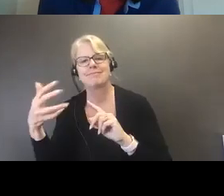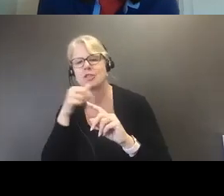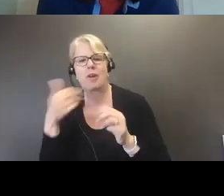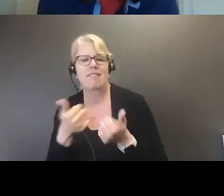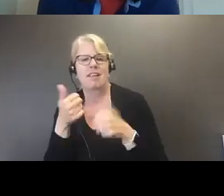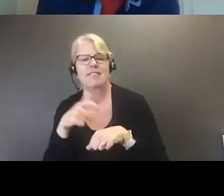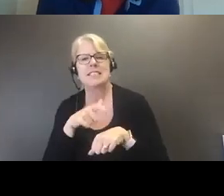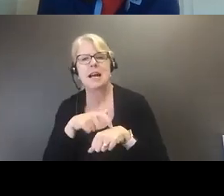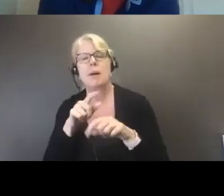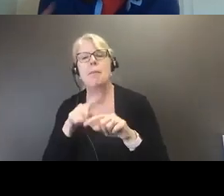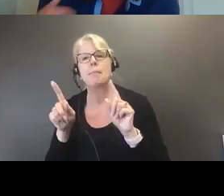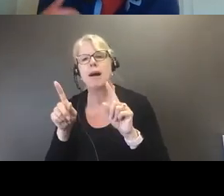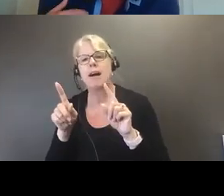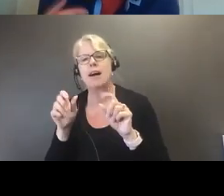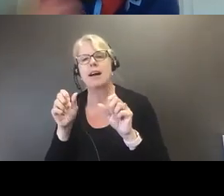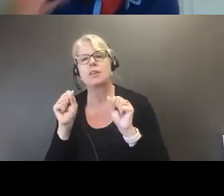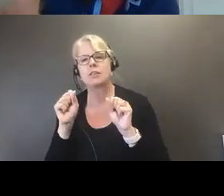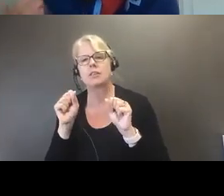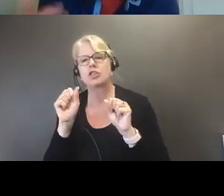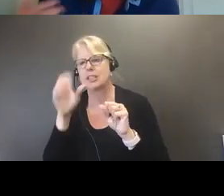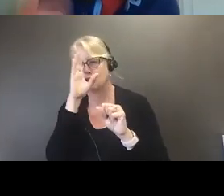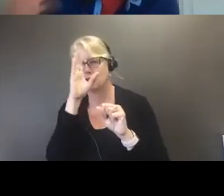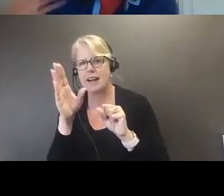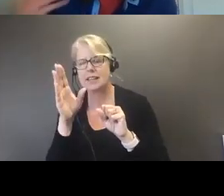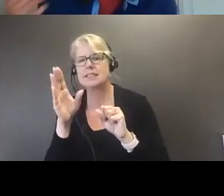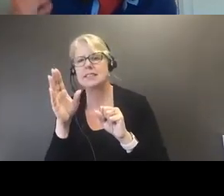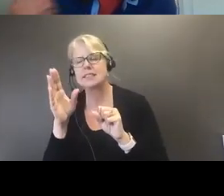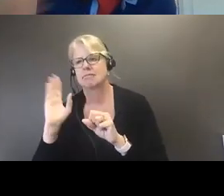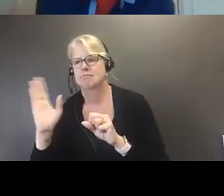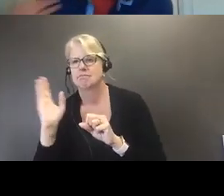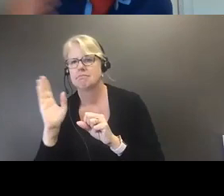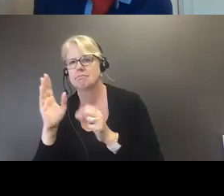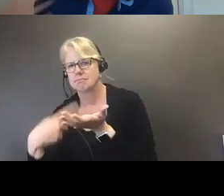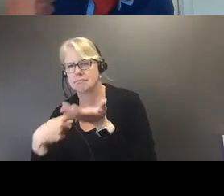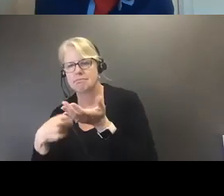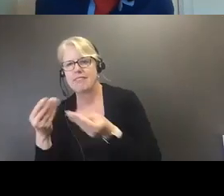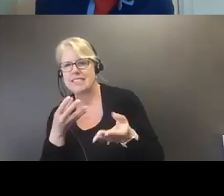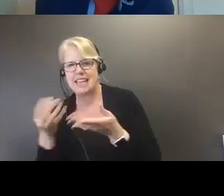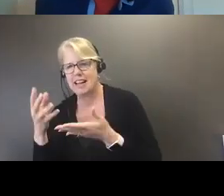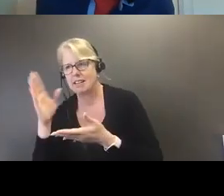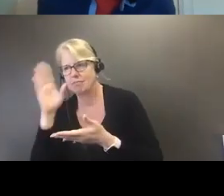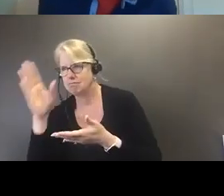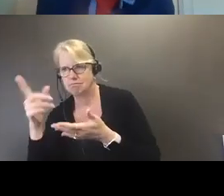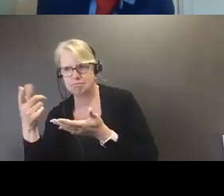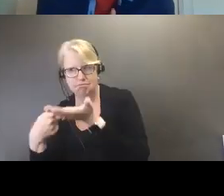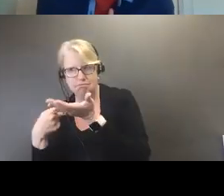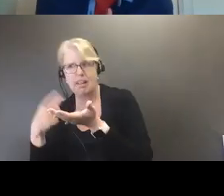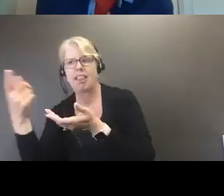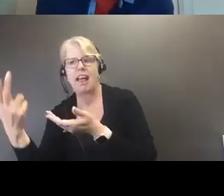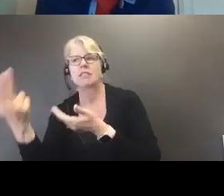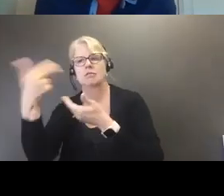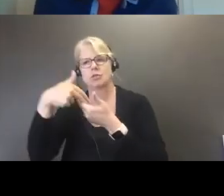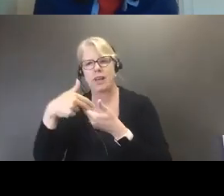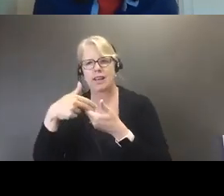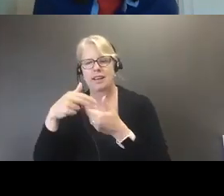time for it, but that could be a direct sidebar conversation, so the facilitator could speak directly to that person, then connect them into the